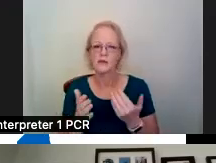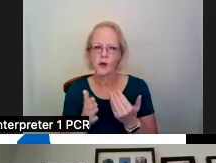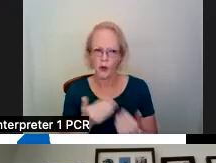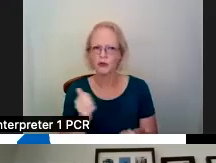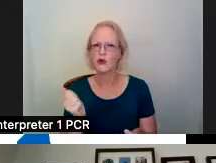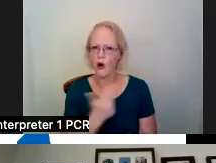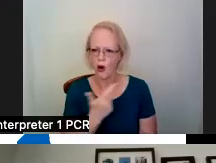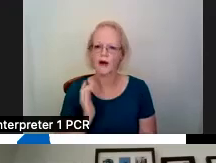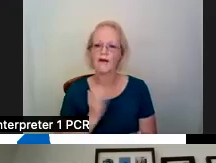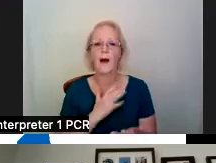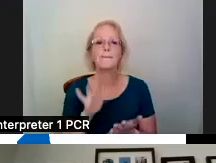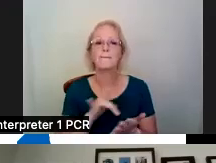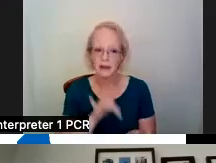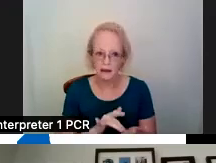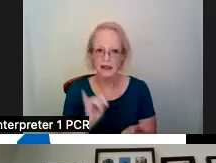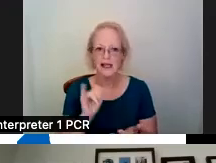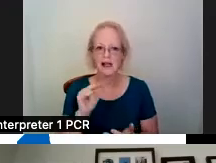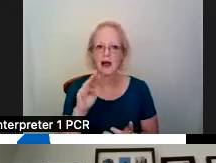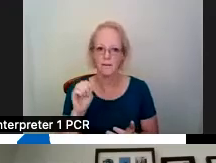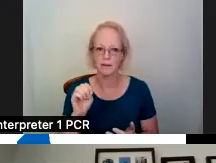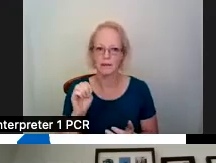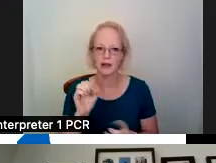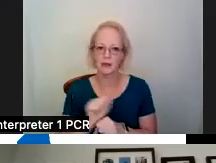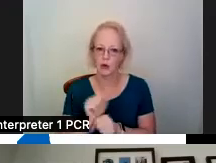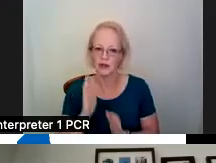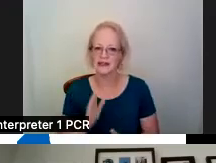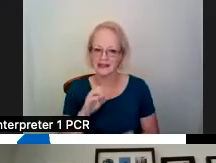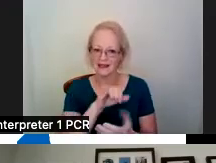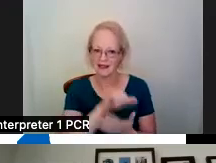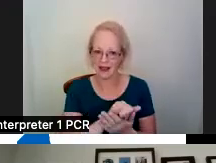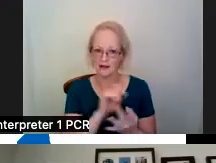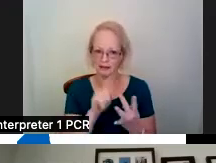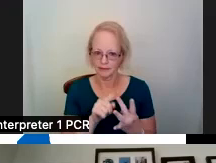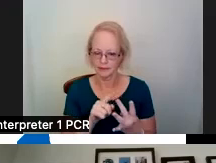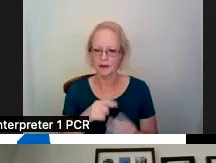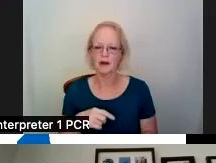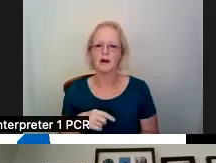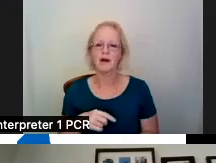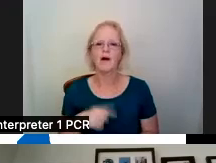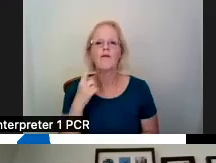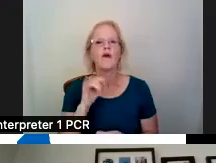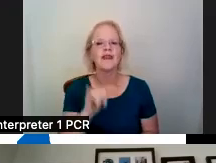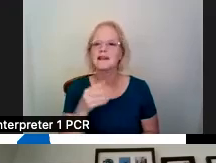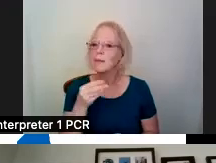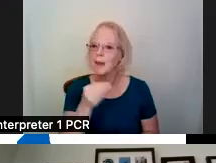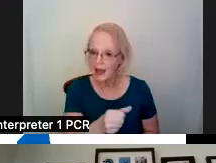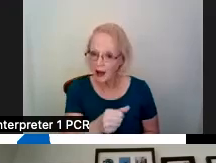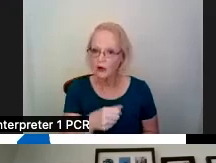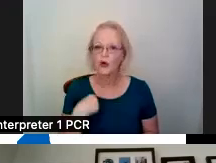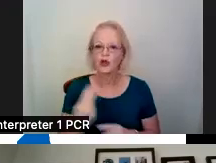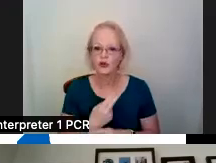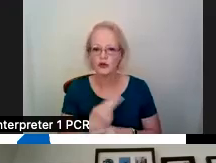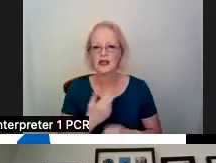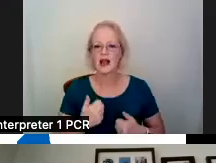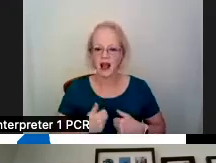middle income employees would be in this plan. But we use for this payout what we refer to as life income